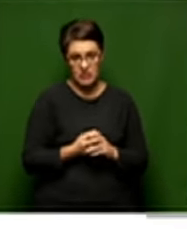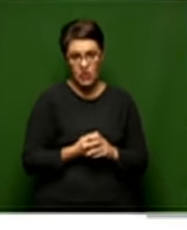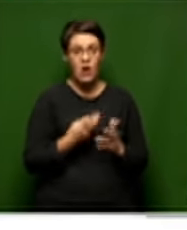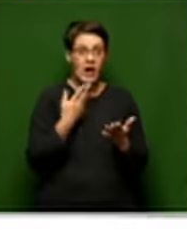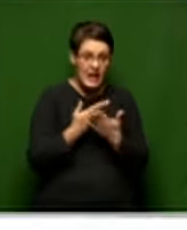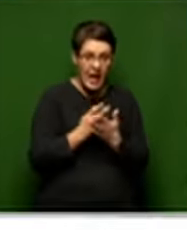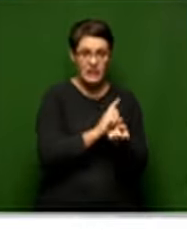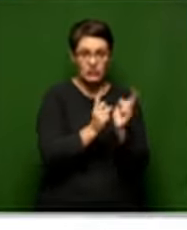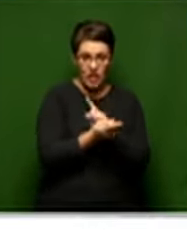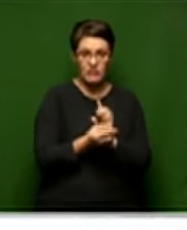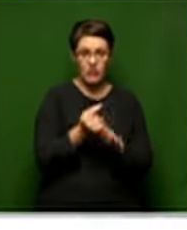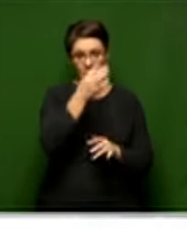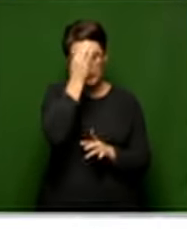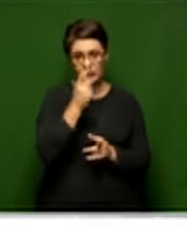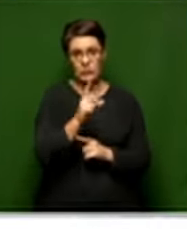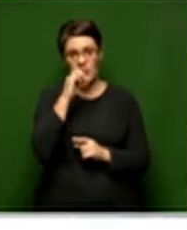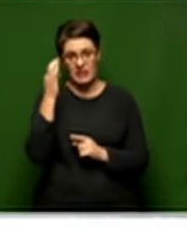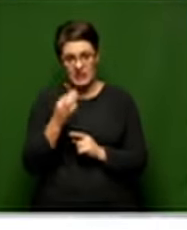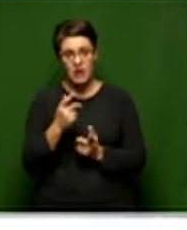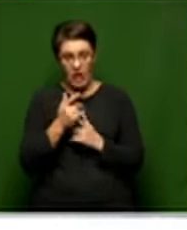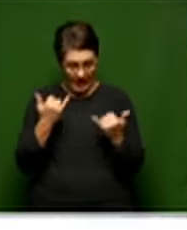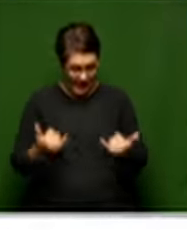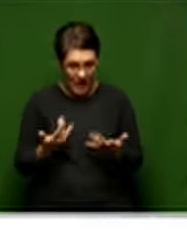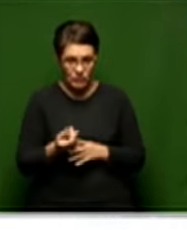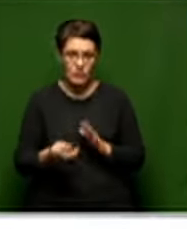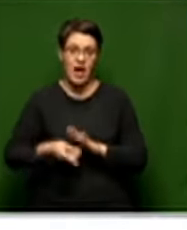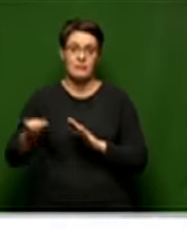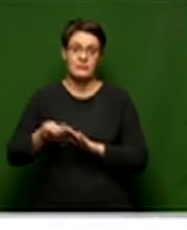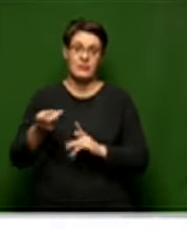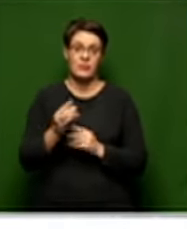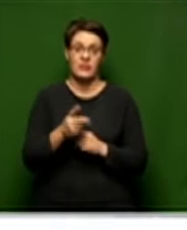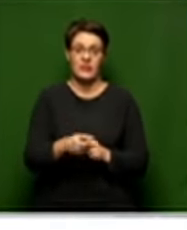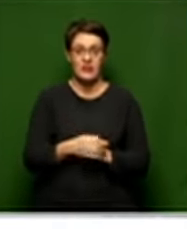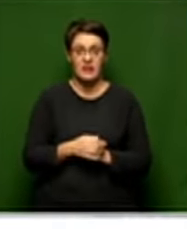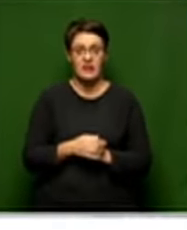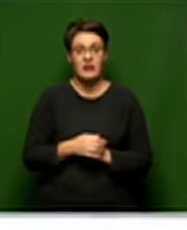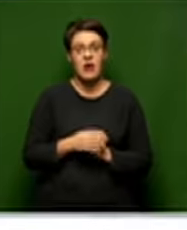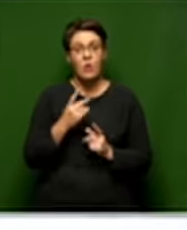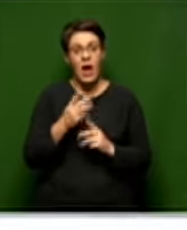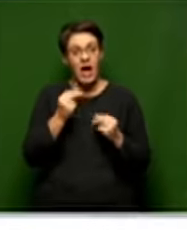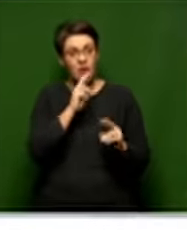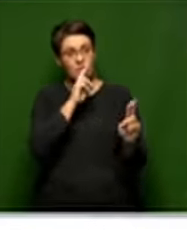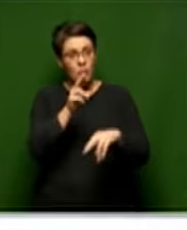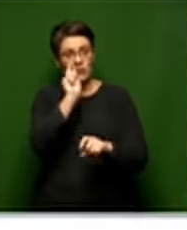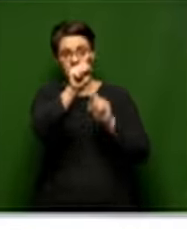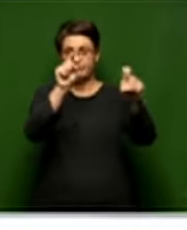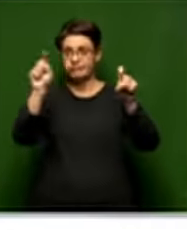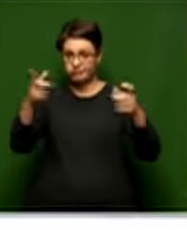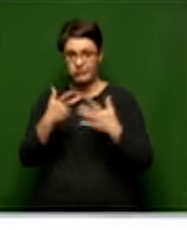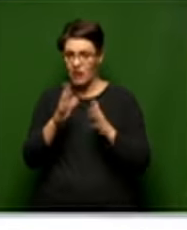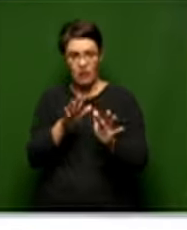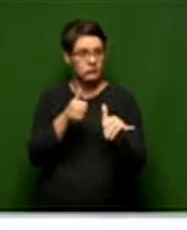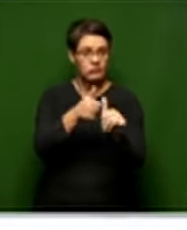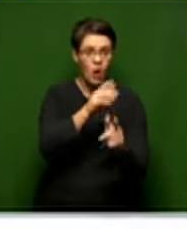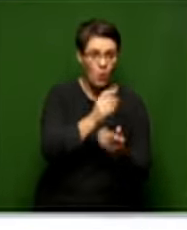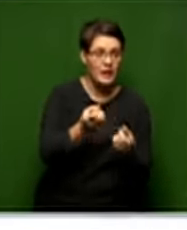may change from minute to minute, and we'll be right here to bring you up to speed with it. Well, we also have our reporters across the country tracking what's